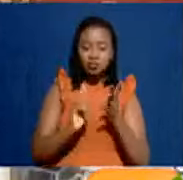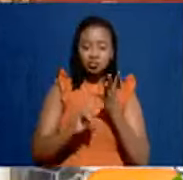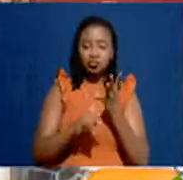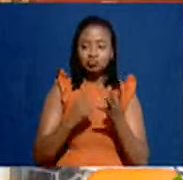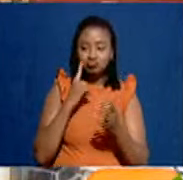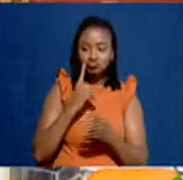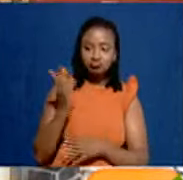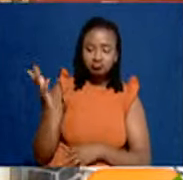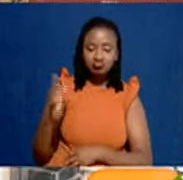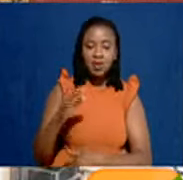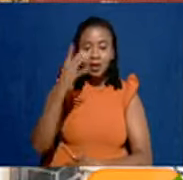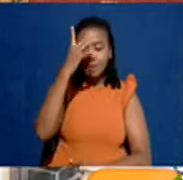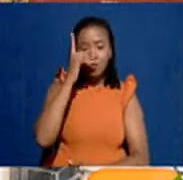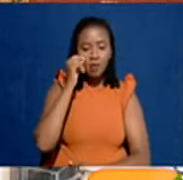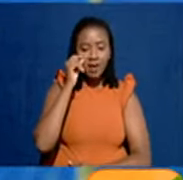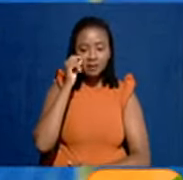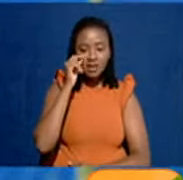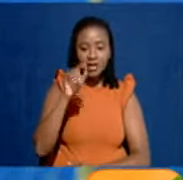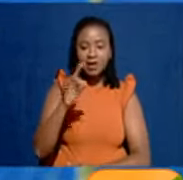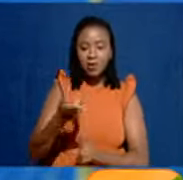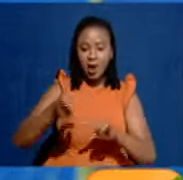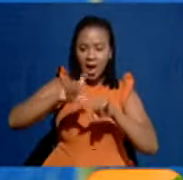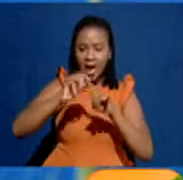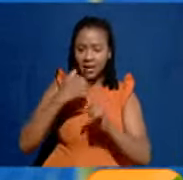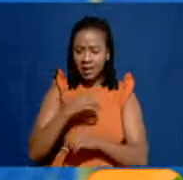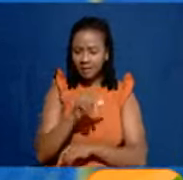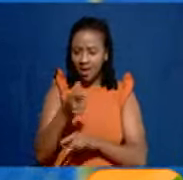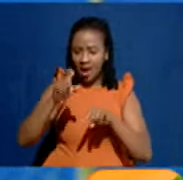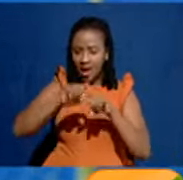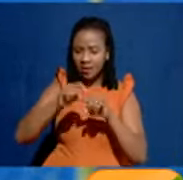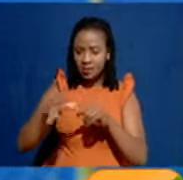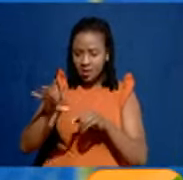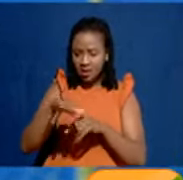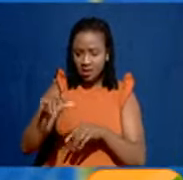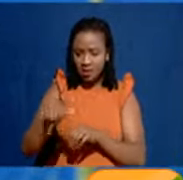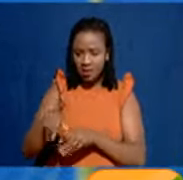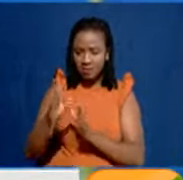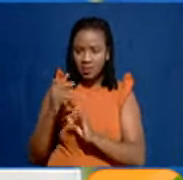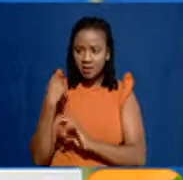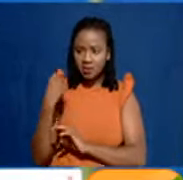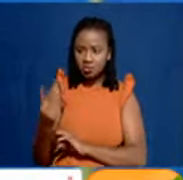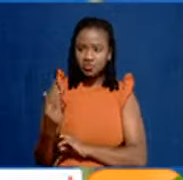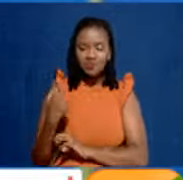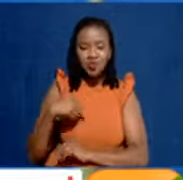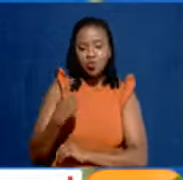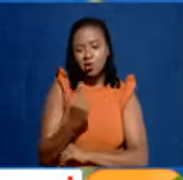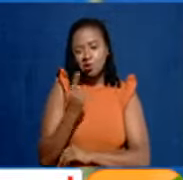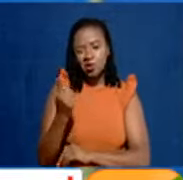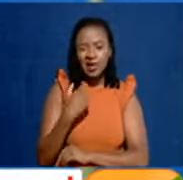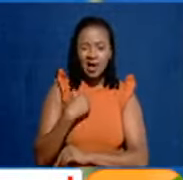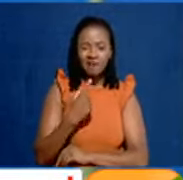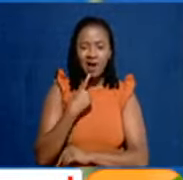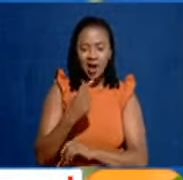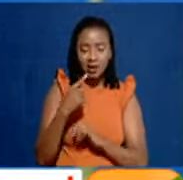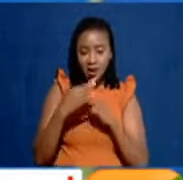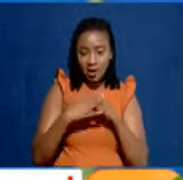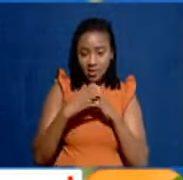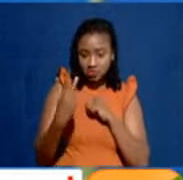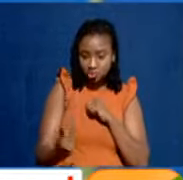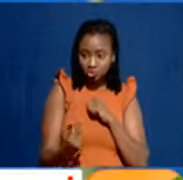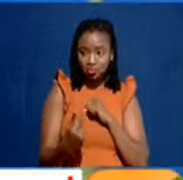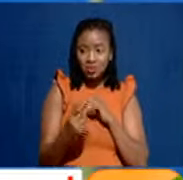2 at the Port of Mombasa. We only have 592. Yeah. It's not long enough. Yeah. In future, if